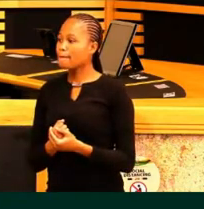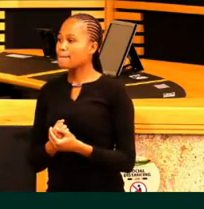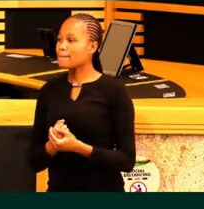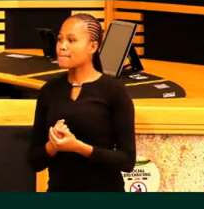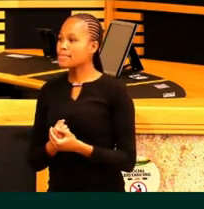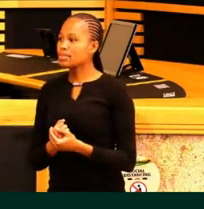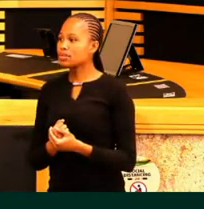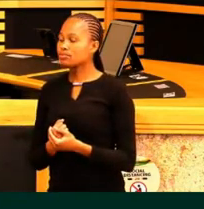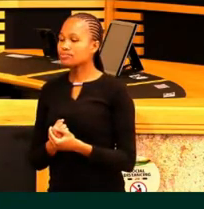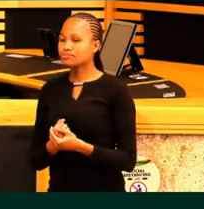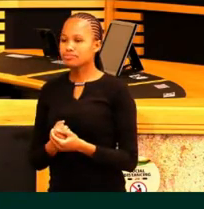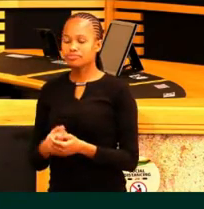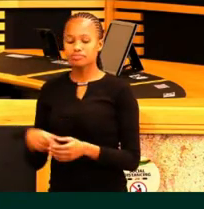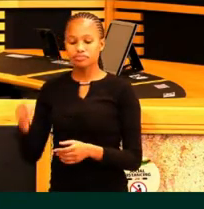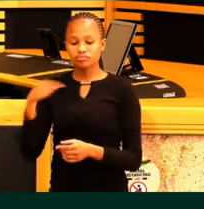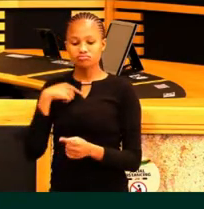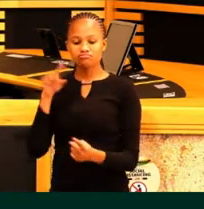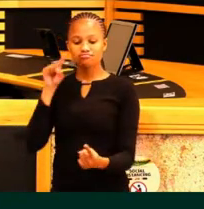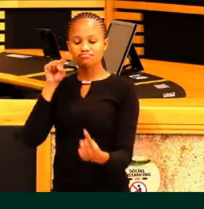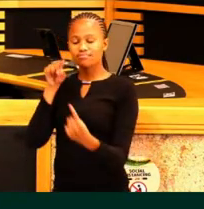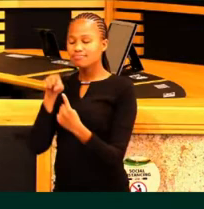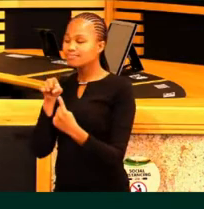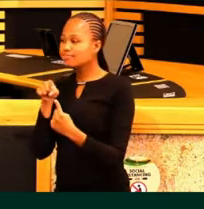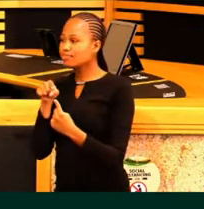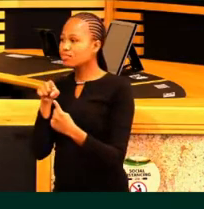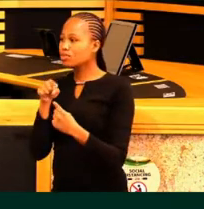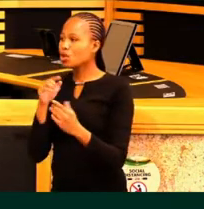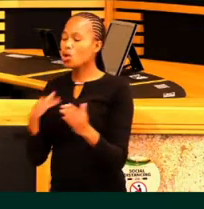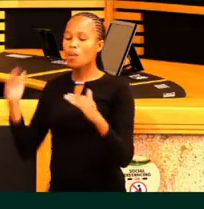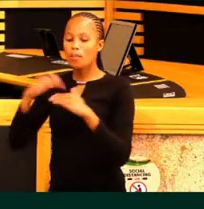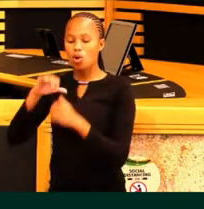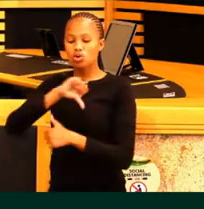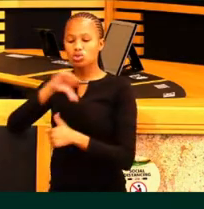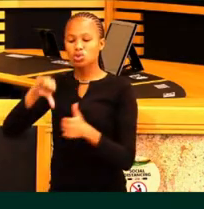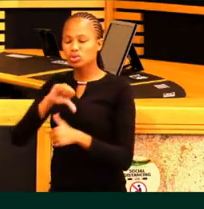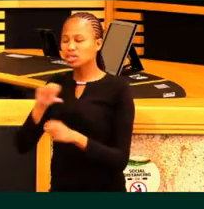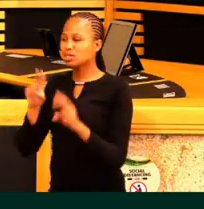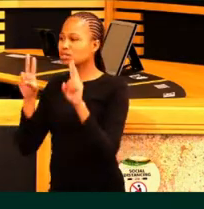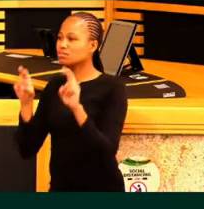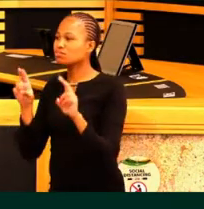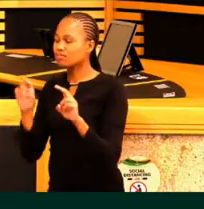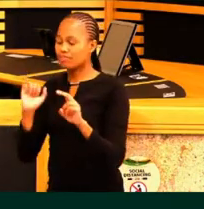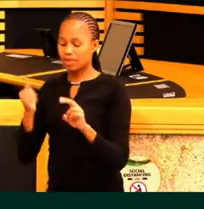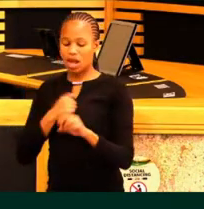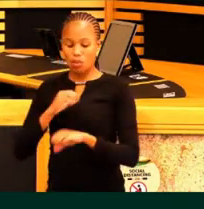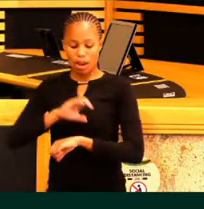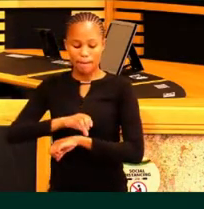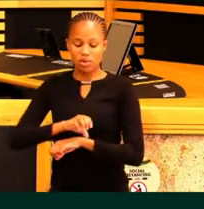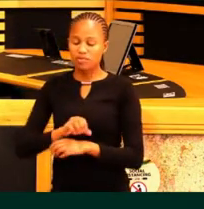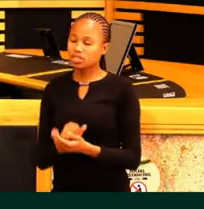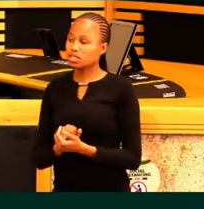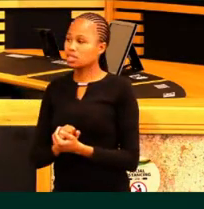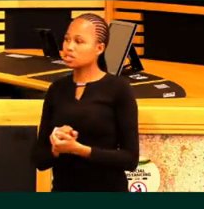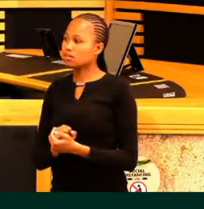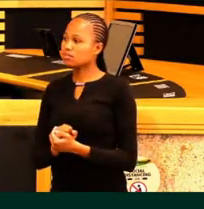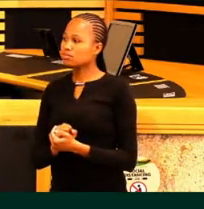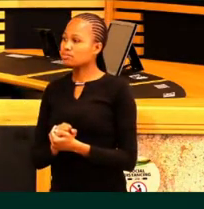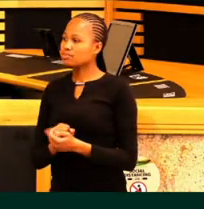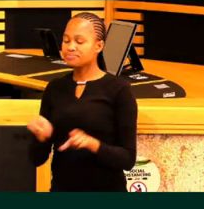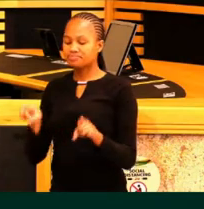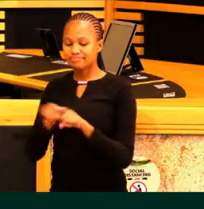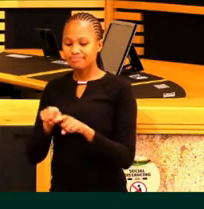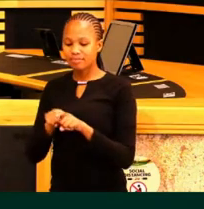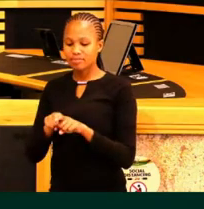we are facing a high rate of socio-economic issues in our province such as